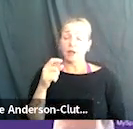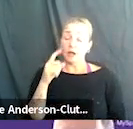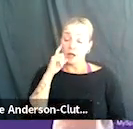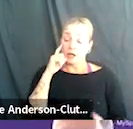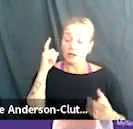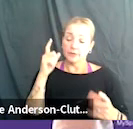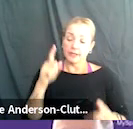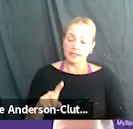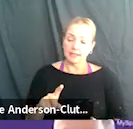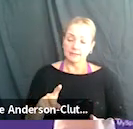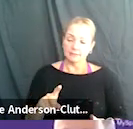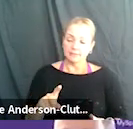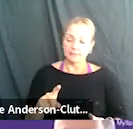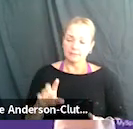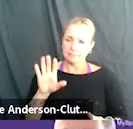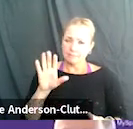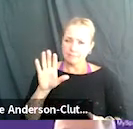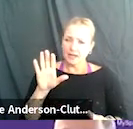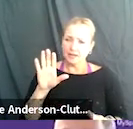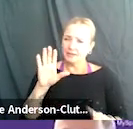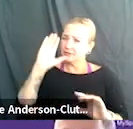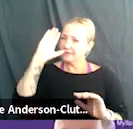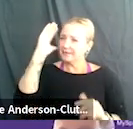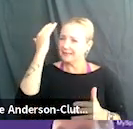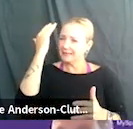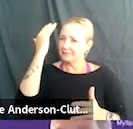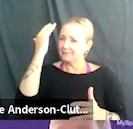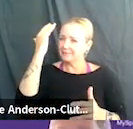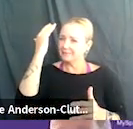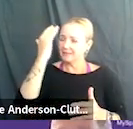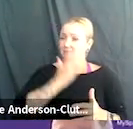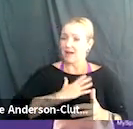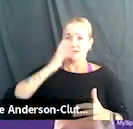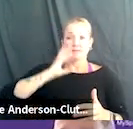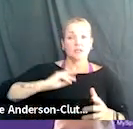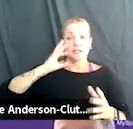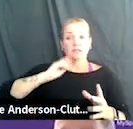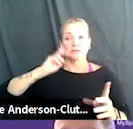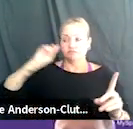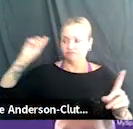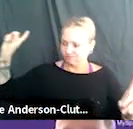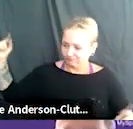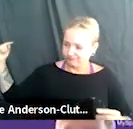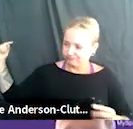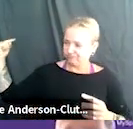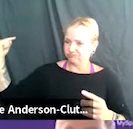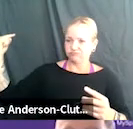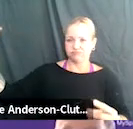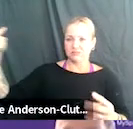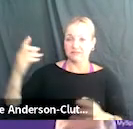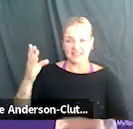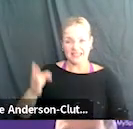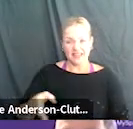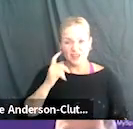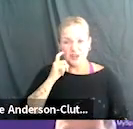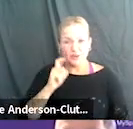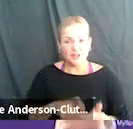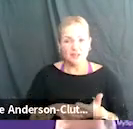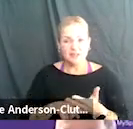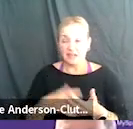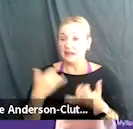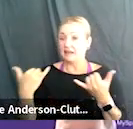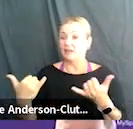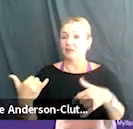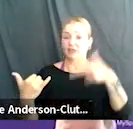people within the space of 6 or 7 months. And again, I mean, coincidences happen, we know that, but it just seems unusual.